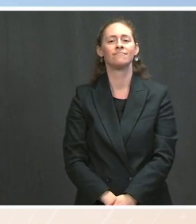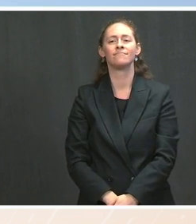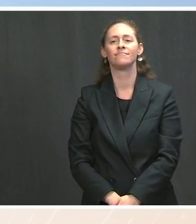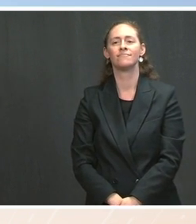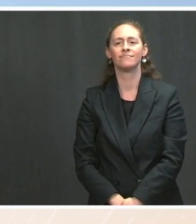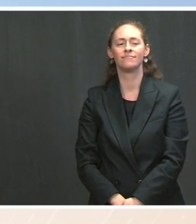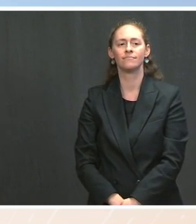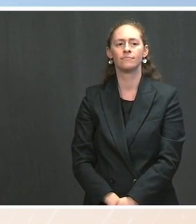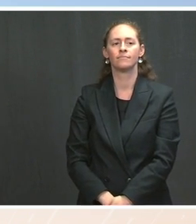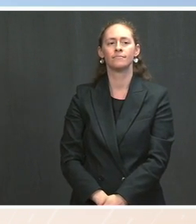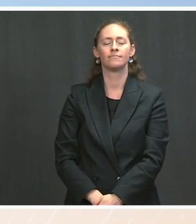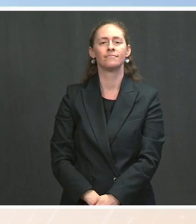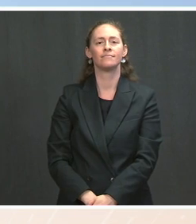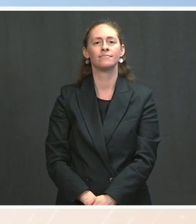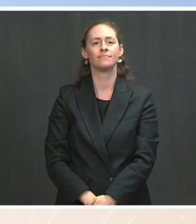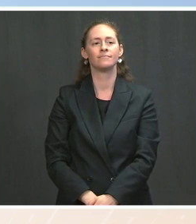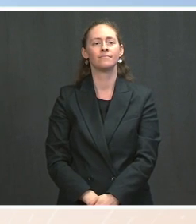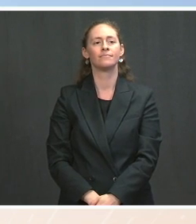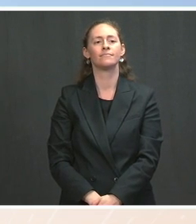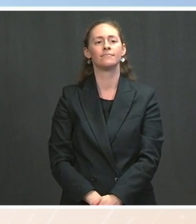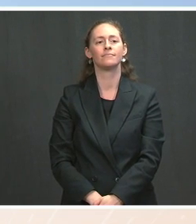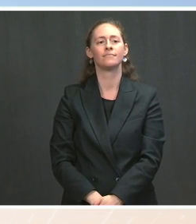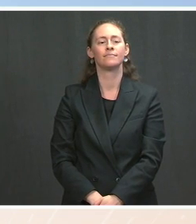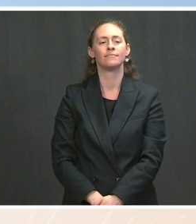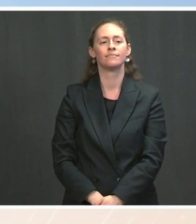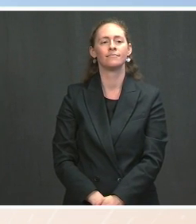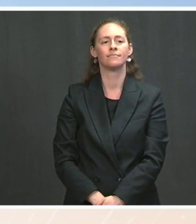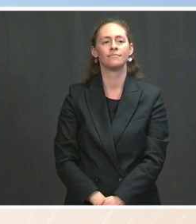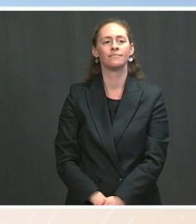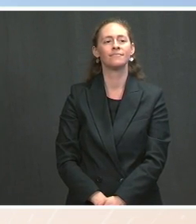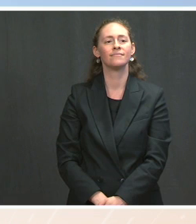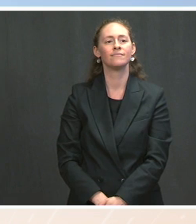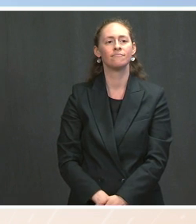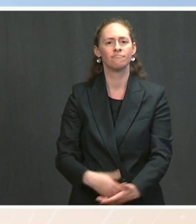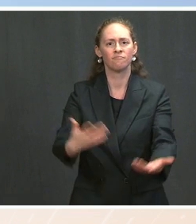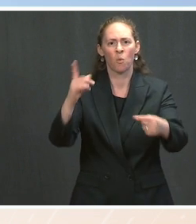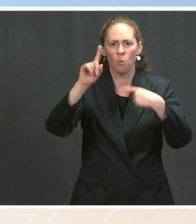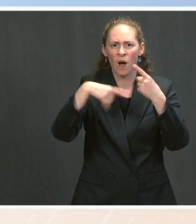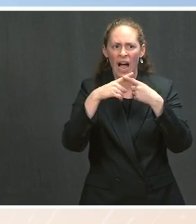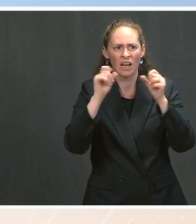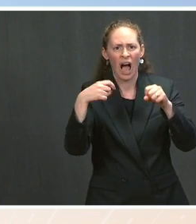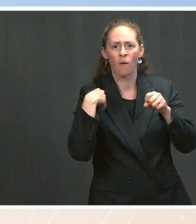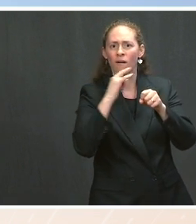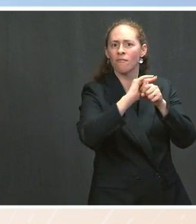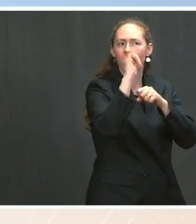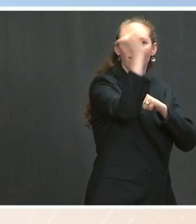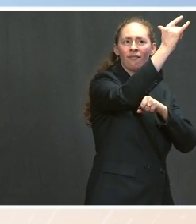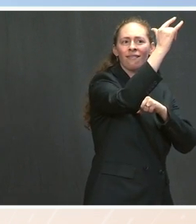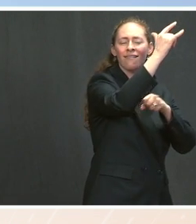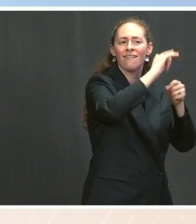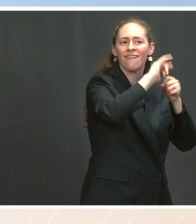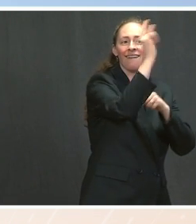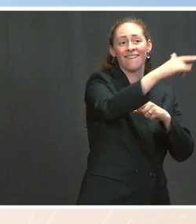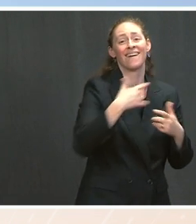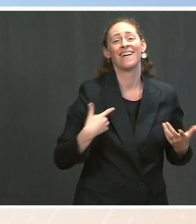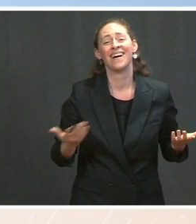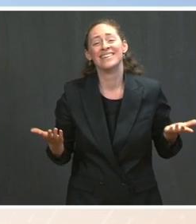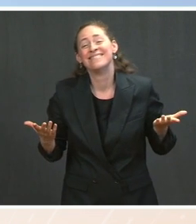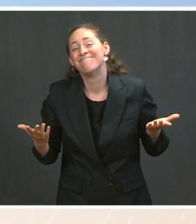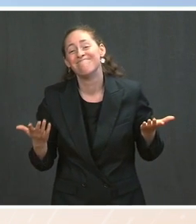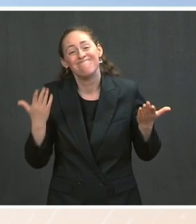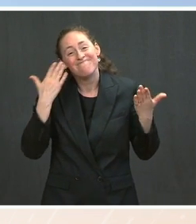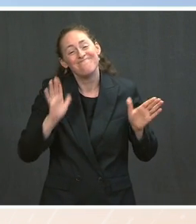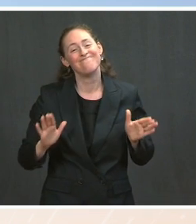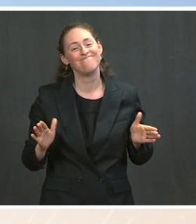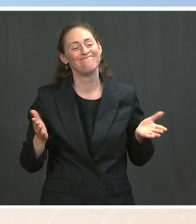inbound travel. Wondering if the administration... I wish I could. It's a very popular question. Well, I was going to ask if the